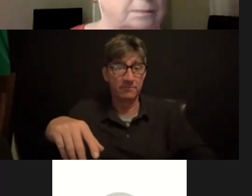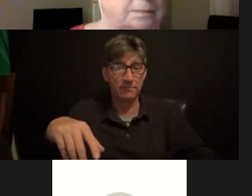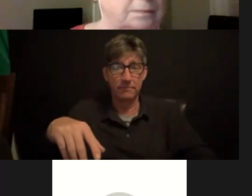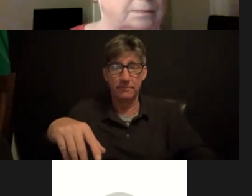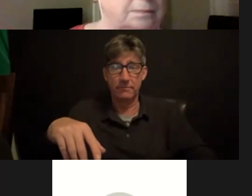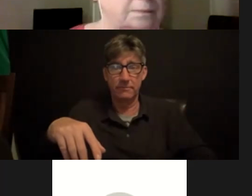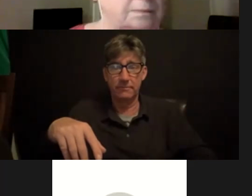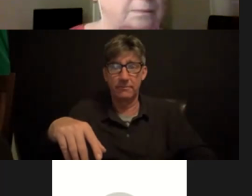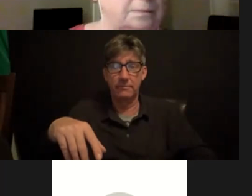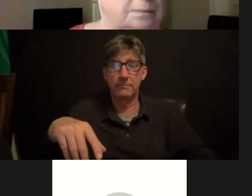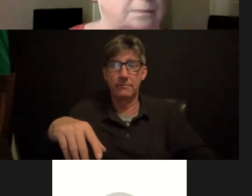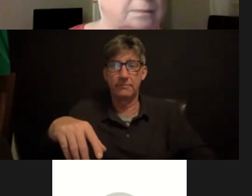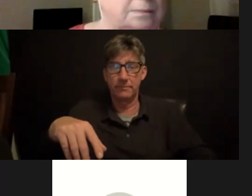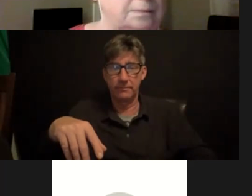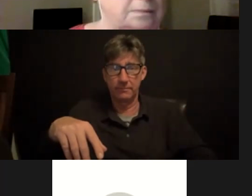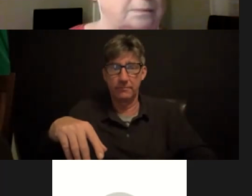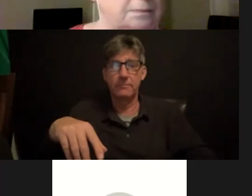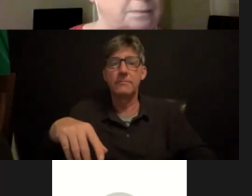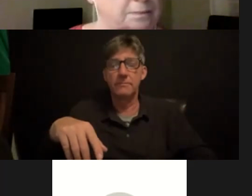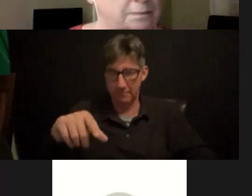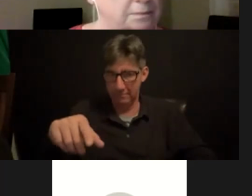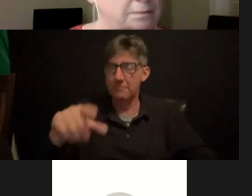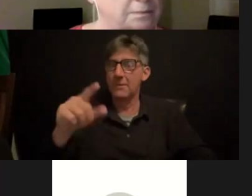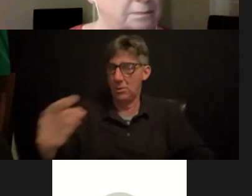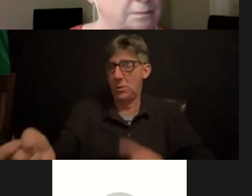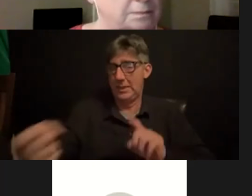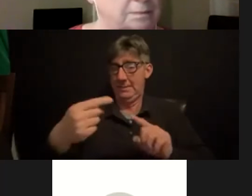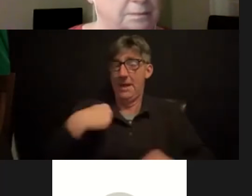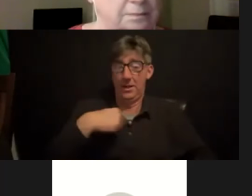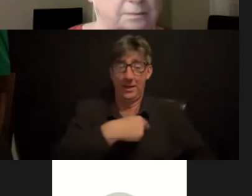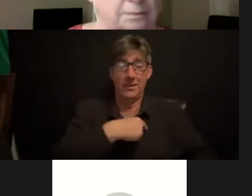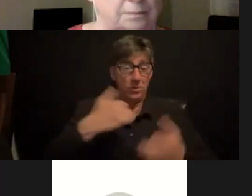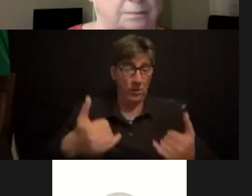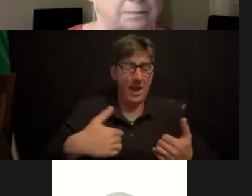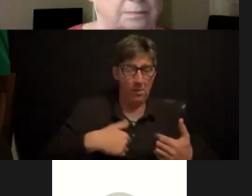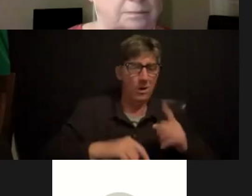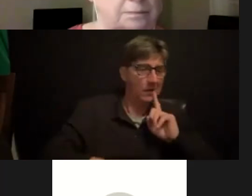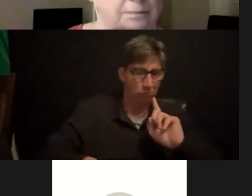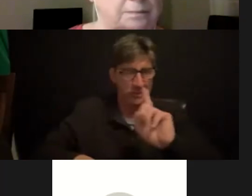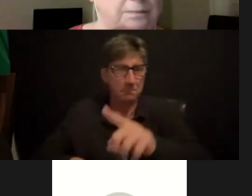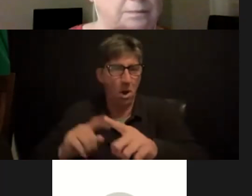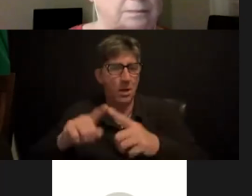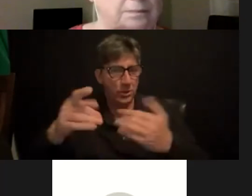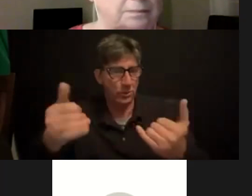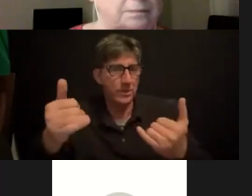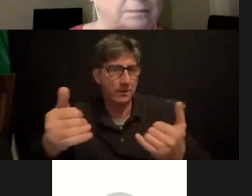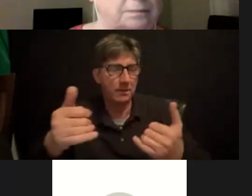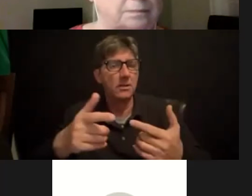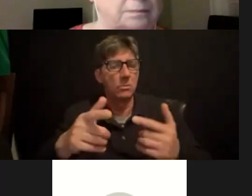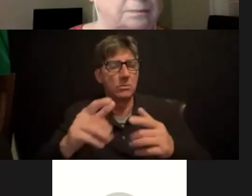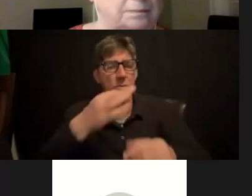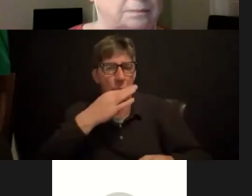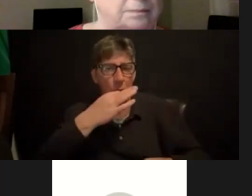Mr. Cronin, I know you emailed us today, and we have committed to getting back to responding to you to get you an answer to your question.